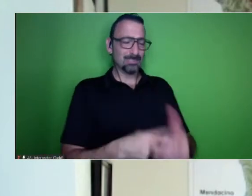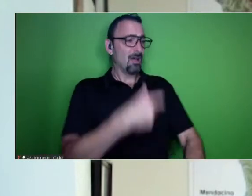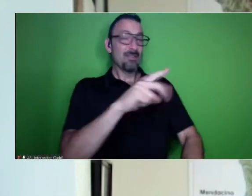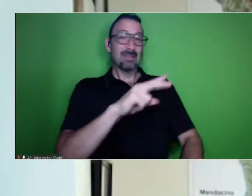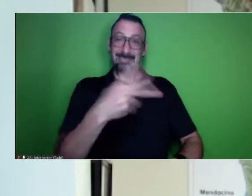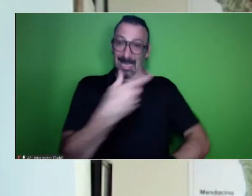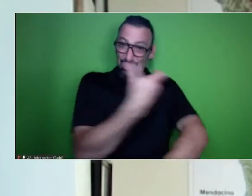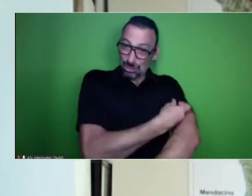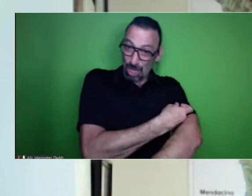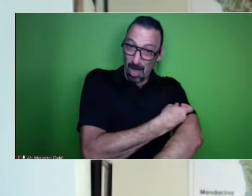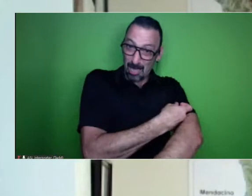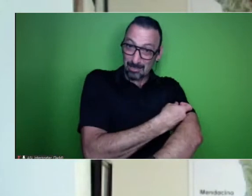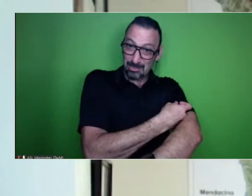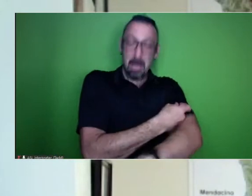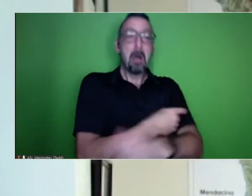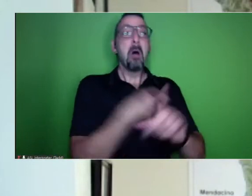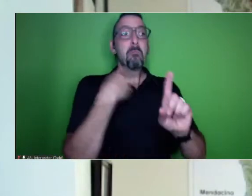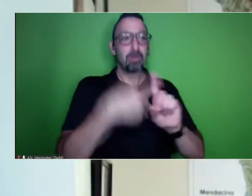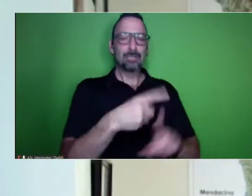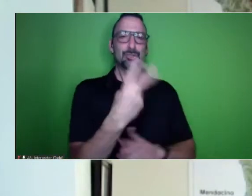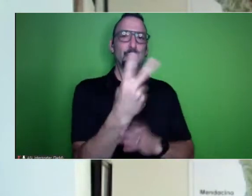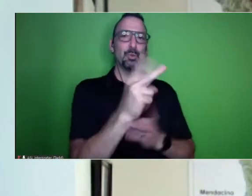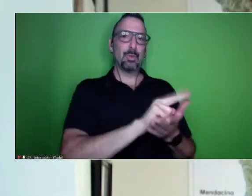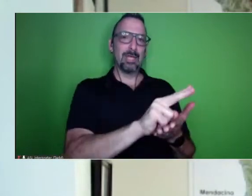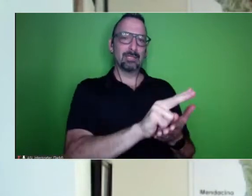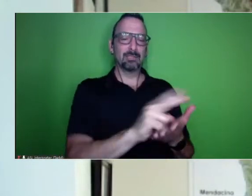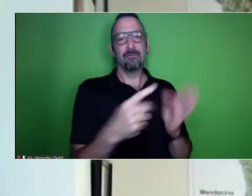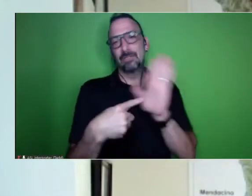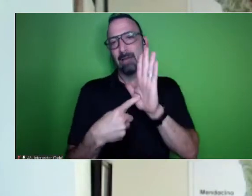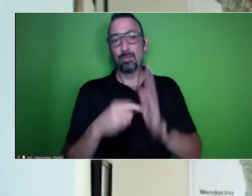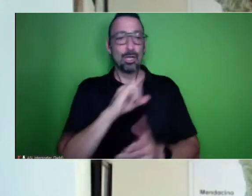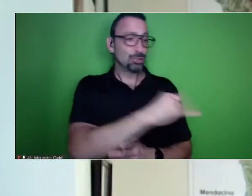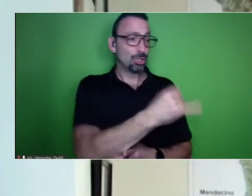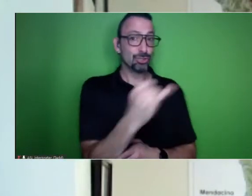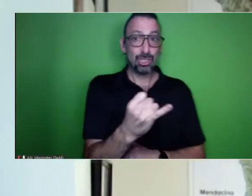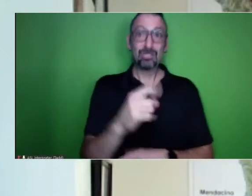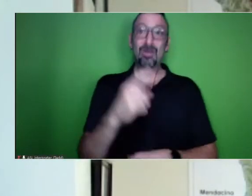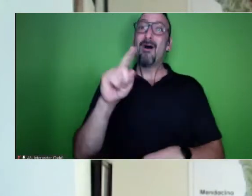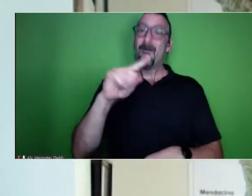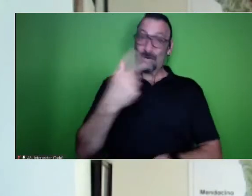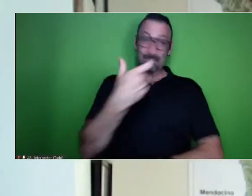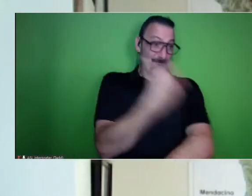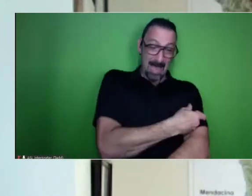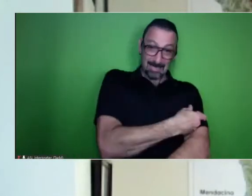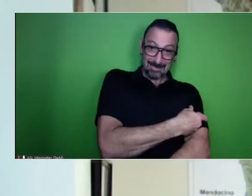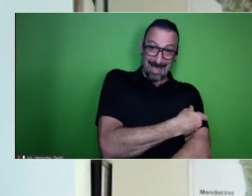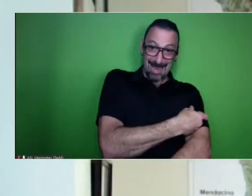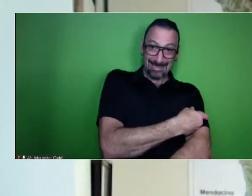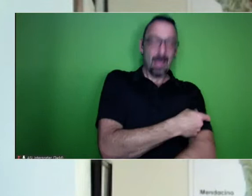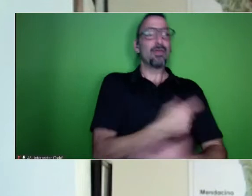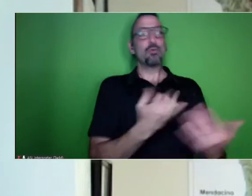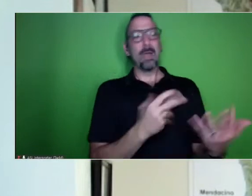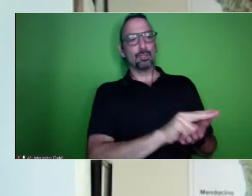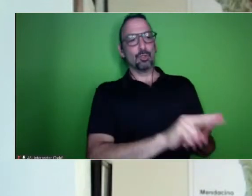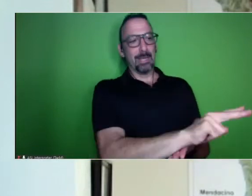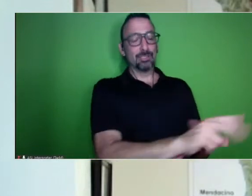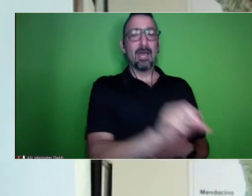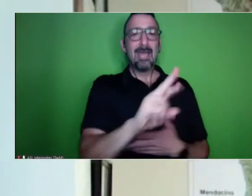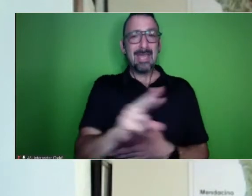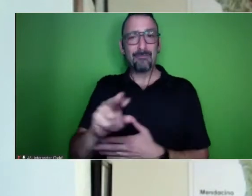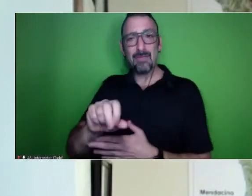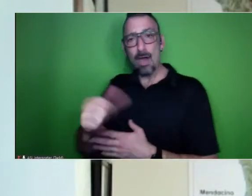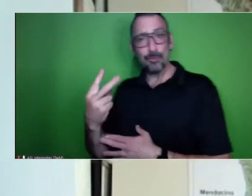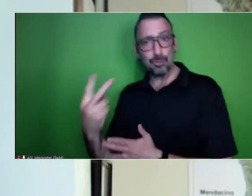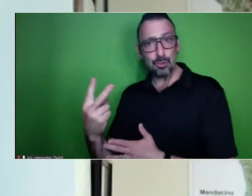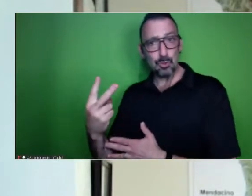final vaccine. So it was Johnson & Johnson, it was after their first vaccine. If it was Moderna or Pfizer, they've had 2 vaccines and it's